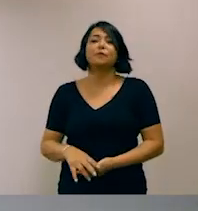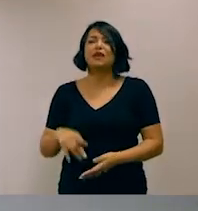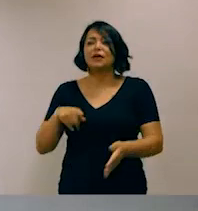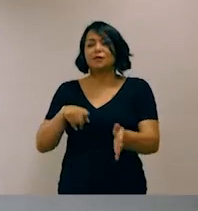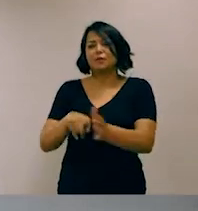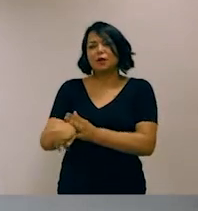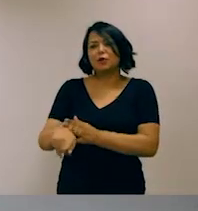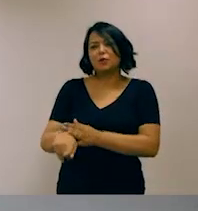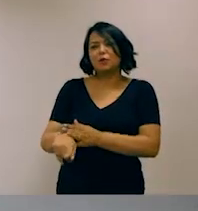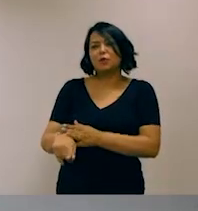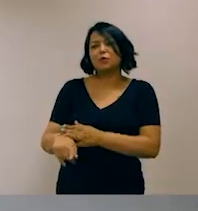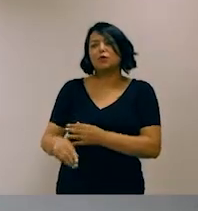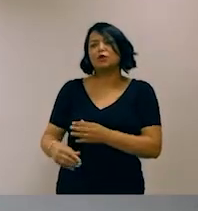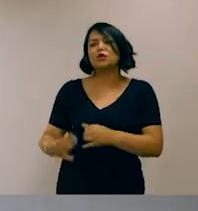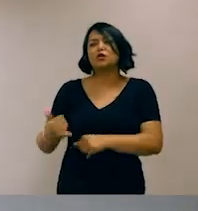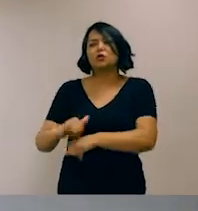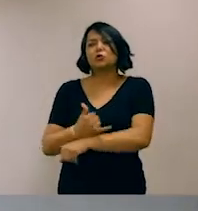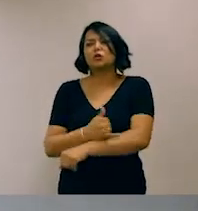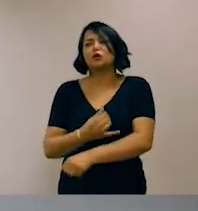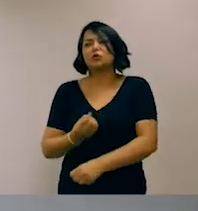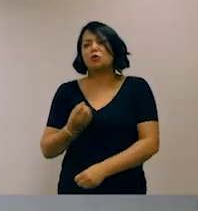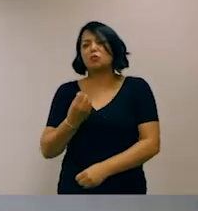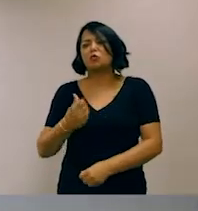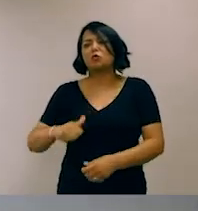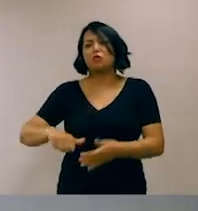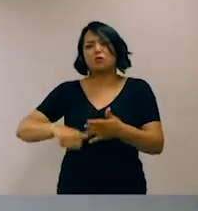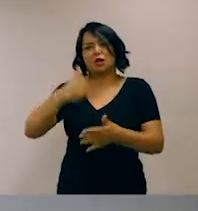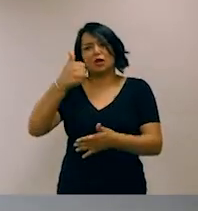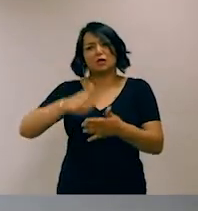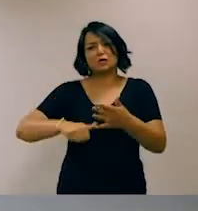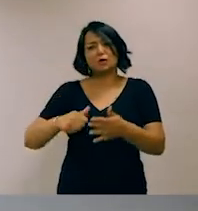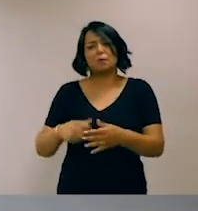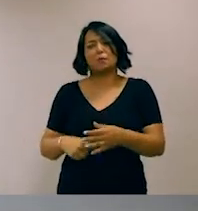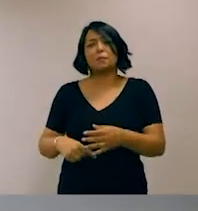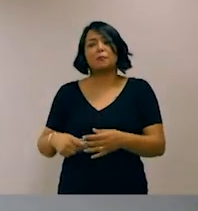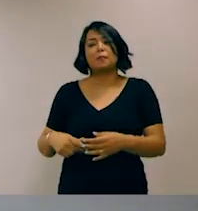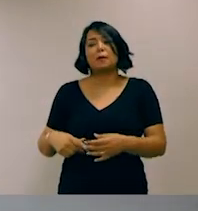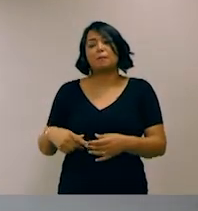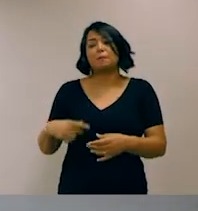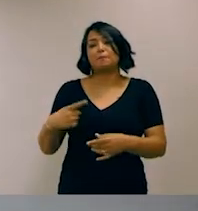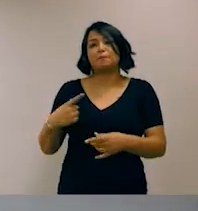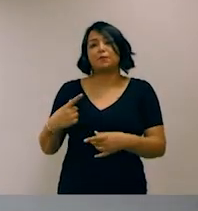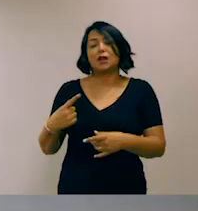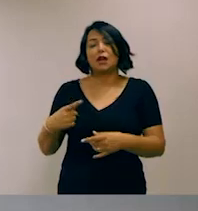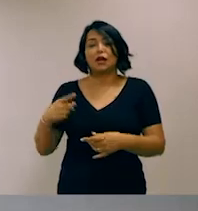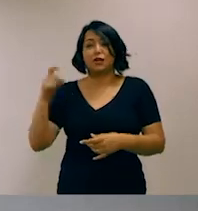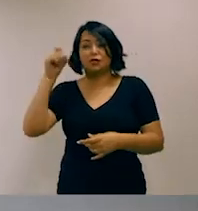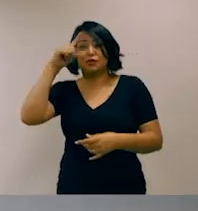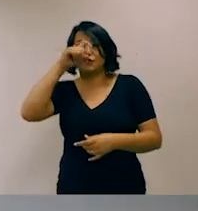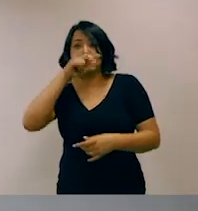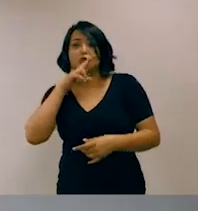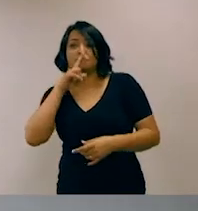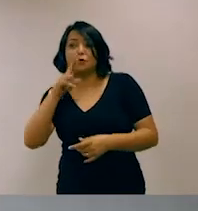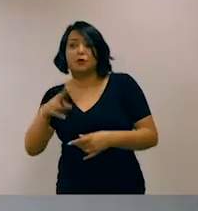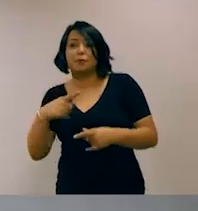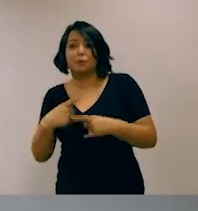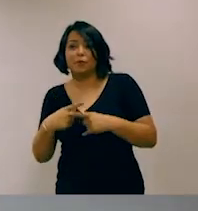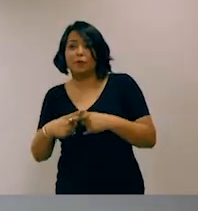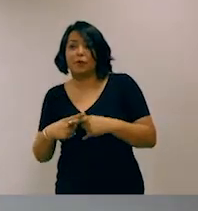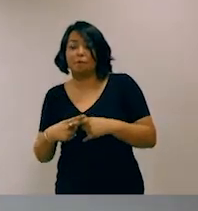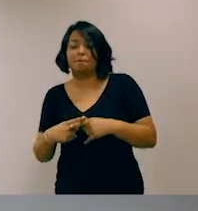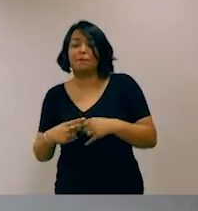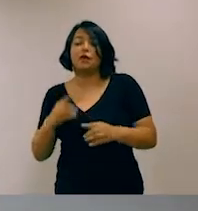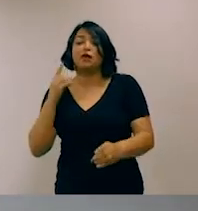This question regarding the performance of the model is a little jeopardized because the clustering, the part